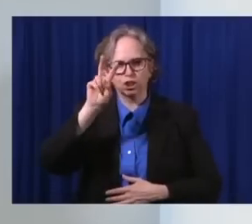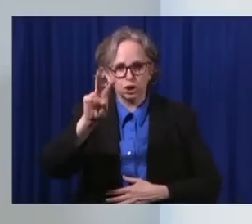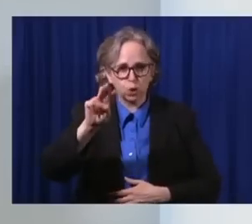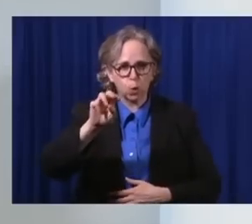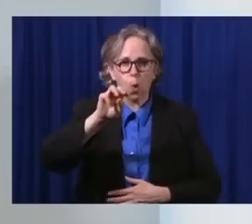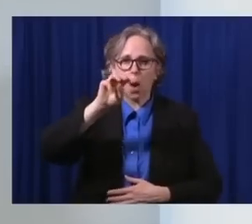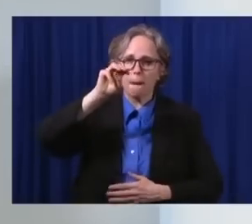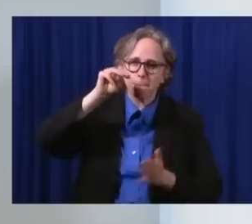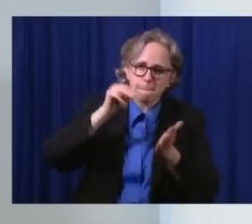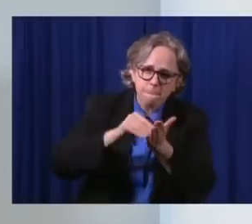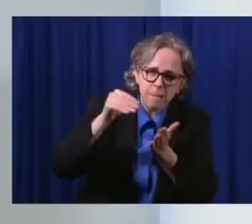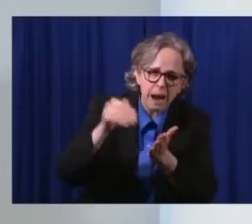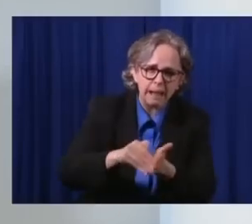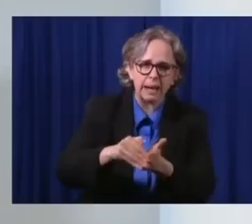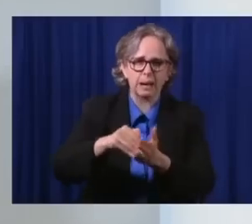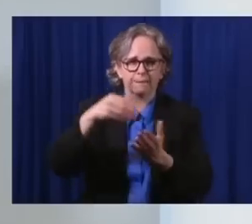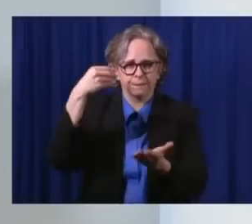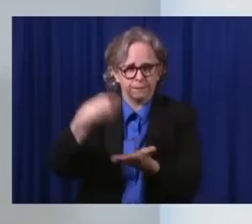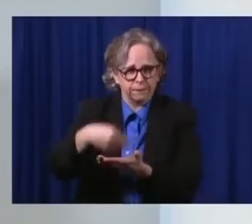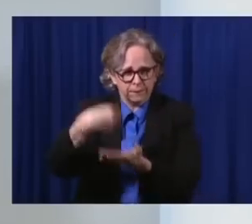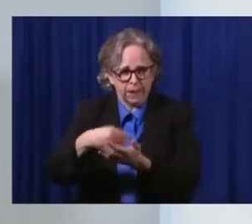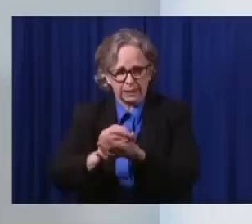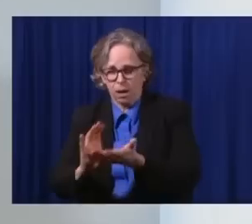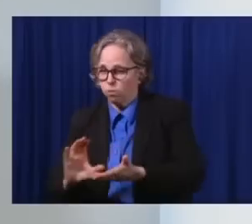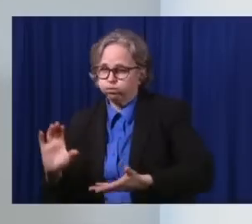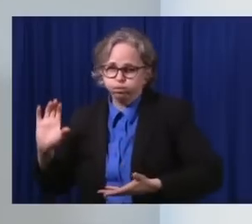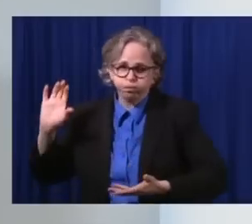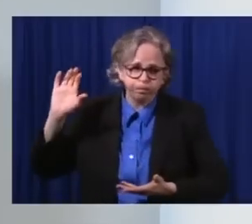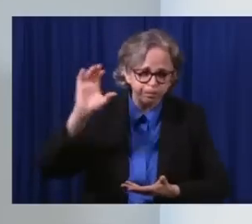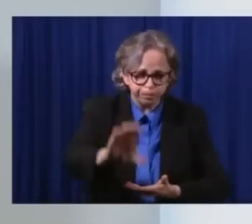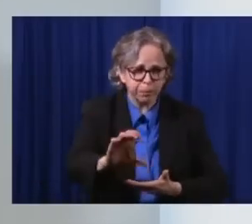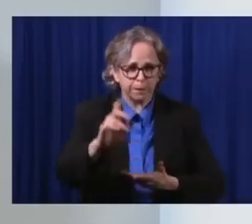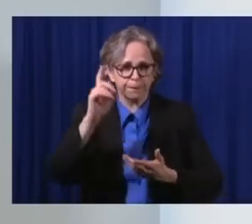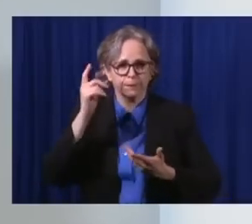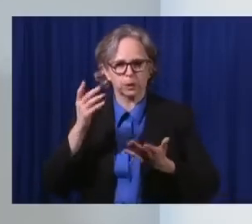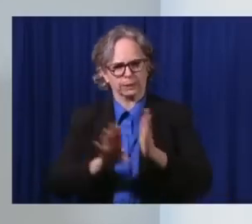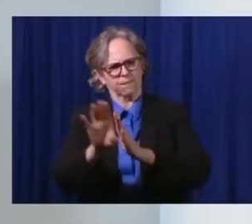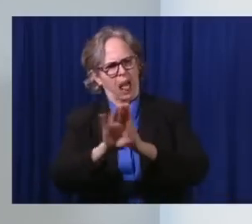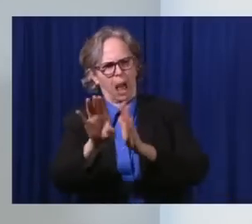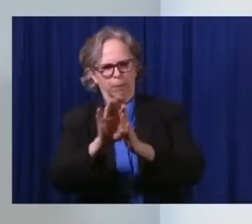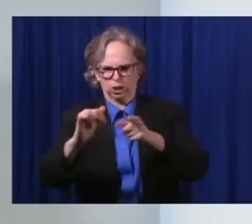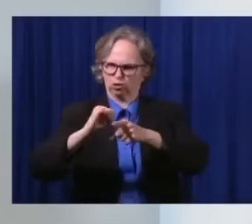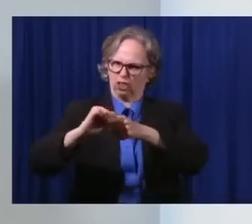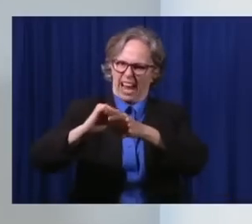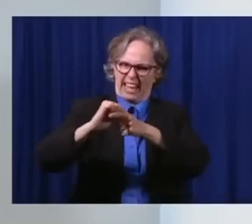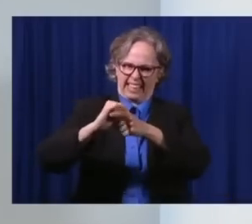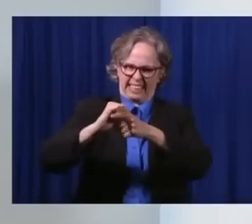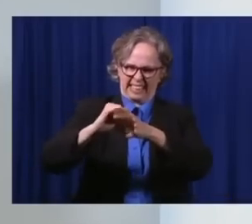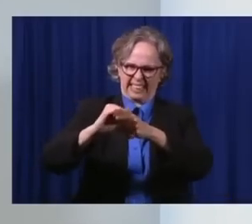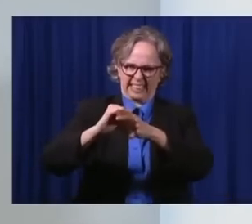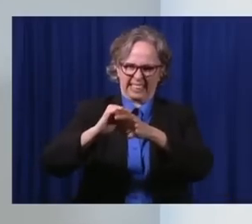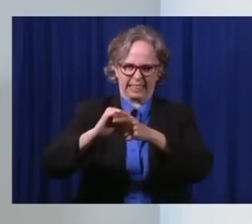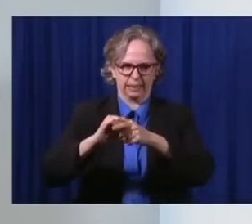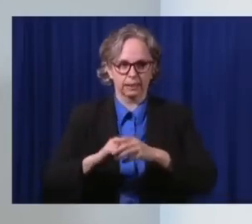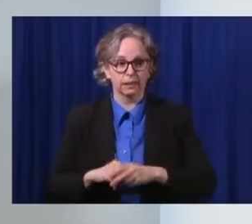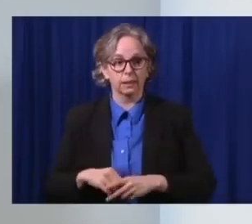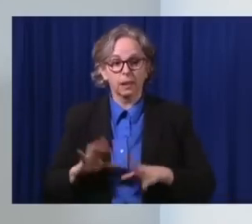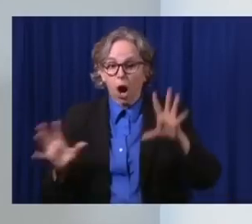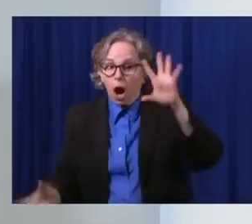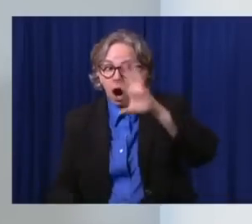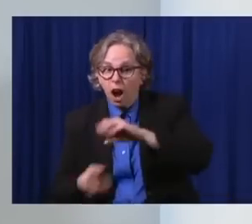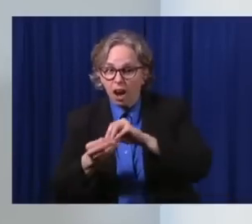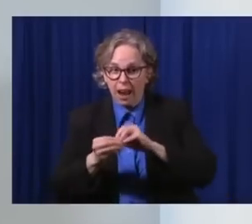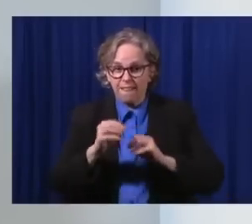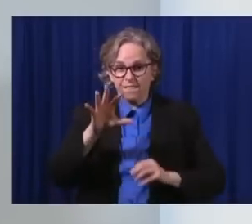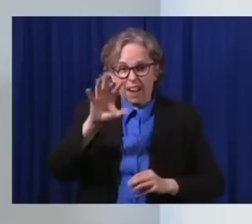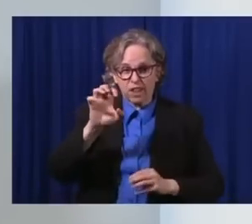be developed for 1,045 Ohioans. A total of 500 employers have been approved for reimbursement under